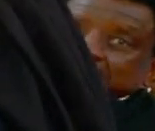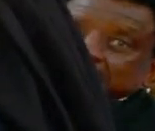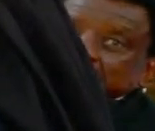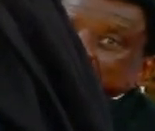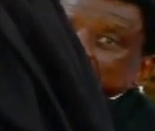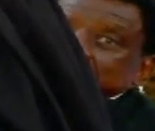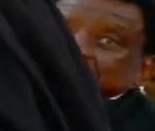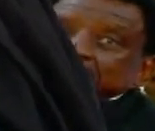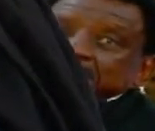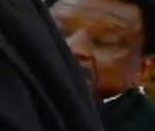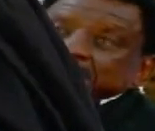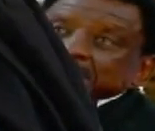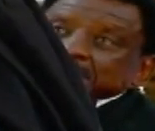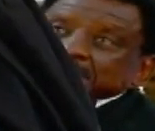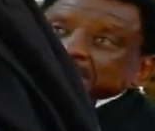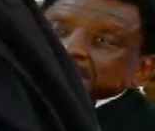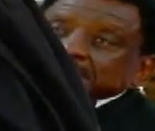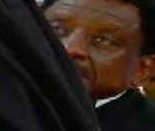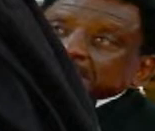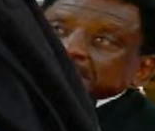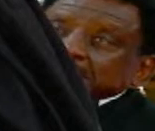firstly on